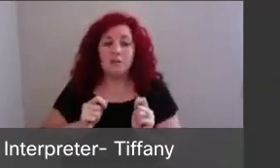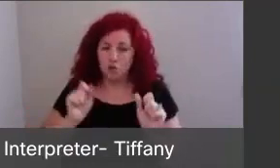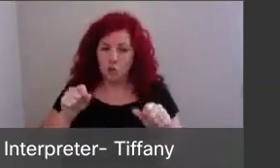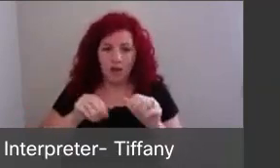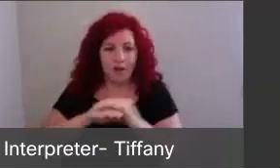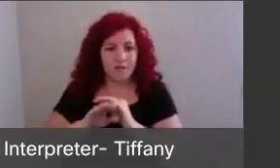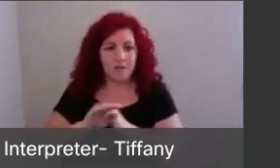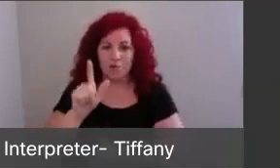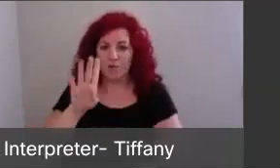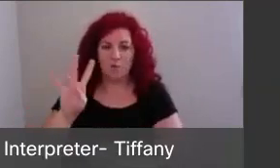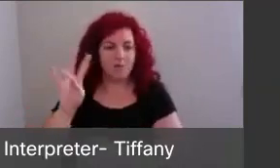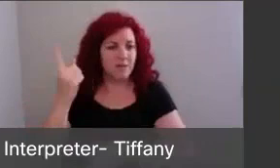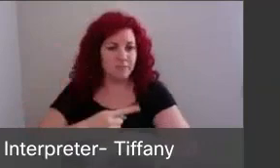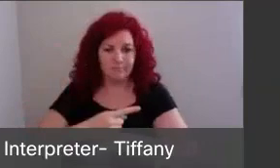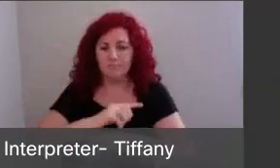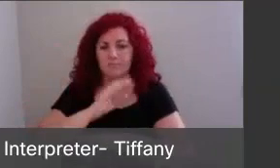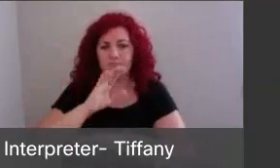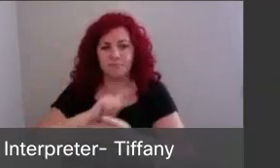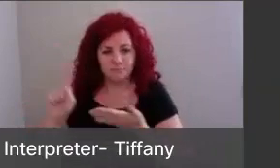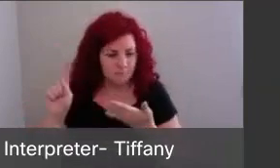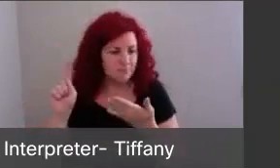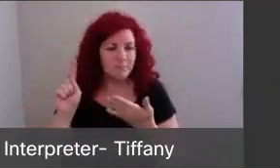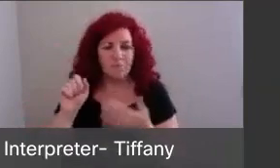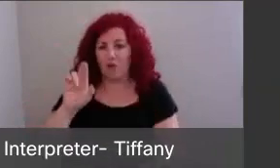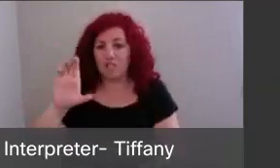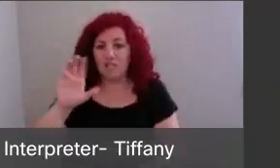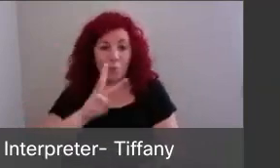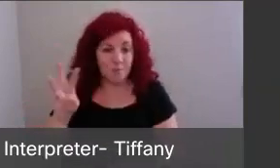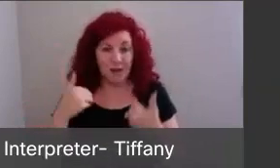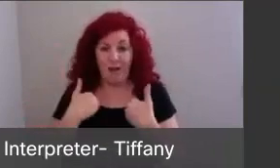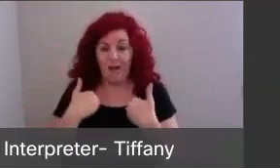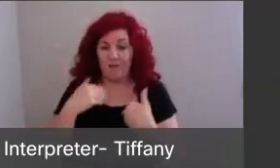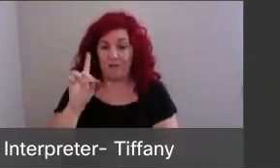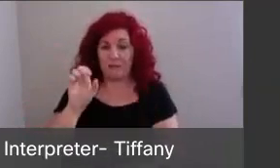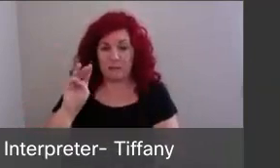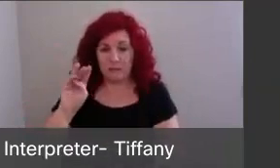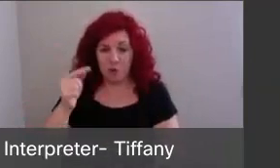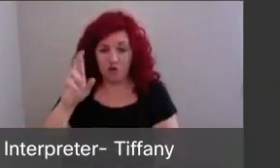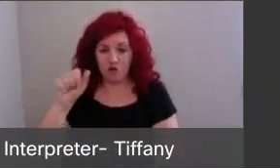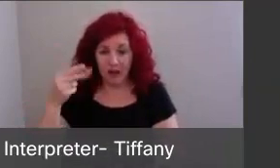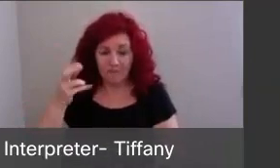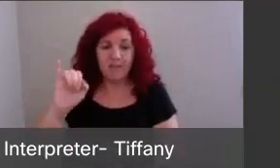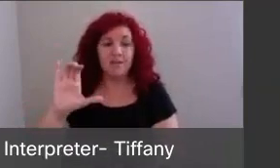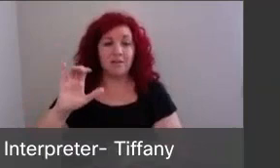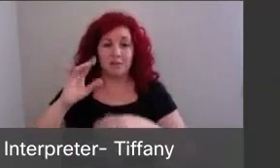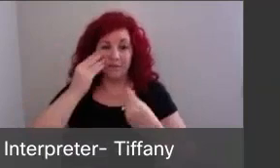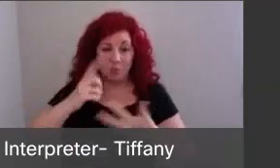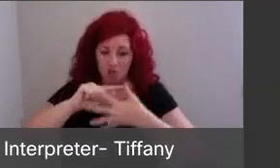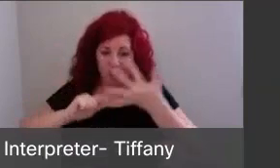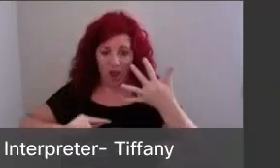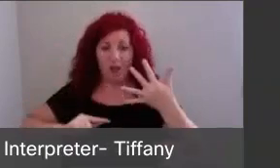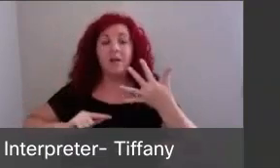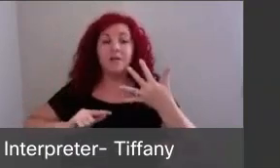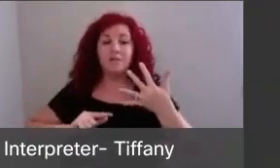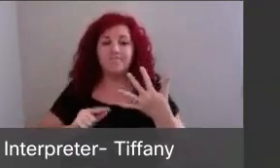link there. It has a bunch of demographic data, and we'll talk about it in the next slide. The other two mapping tools